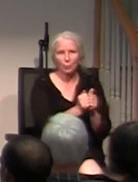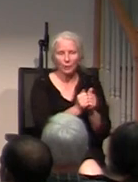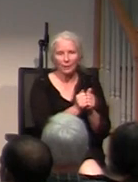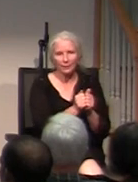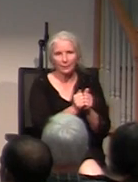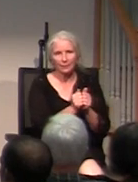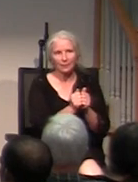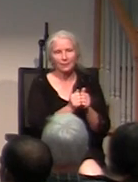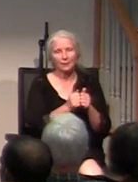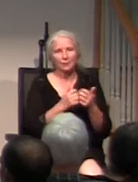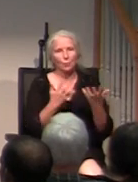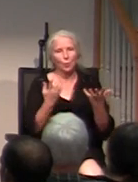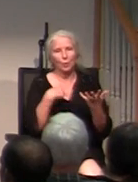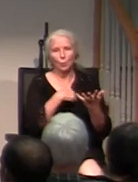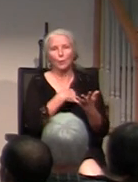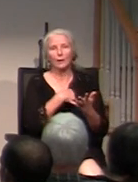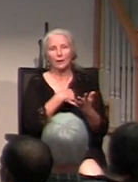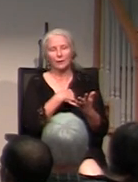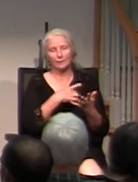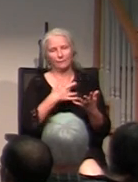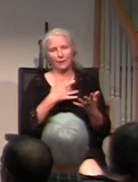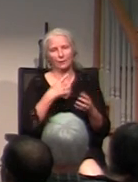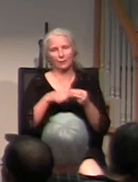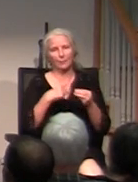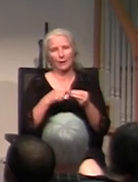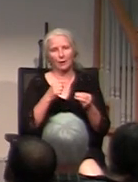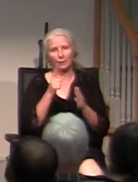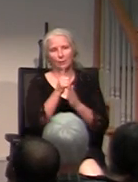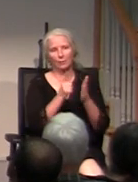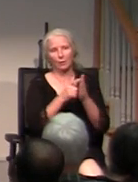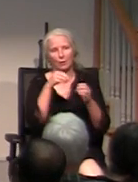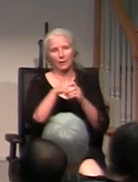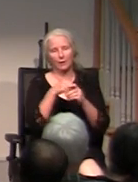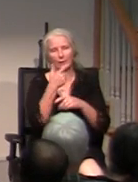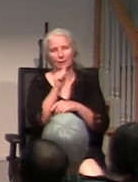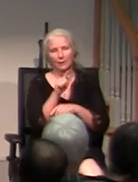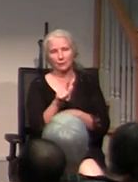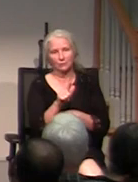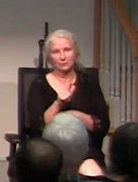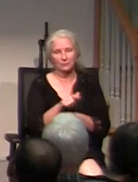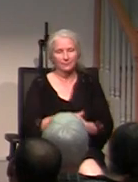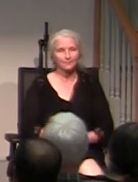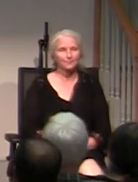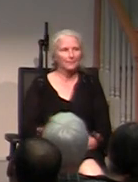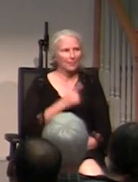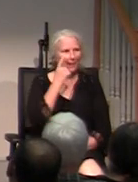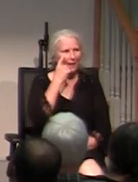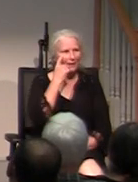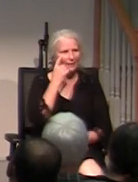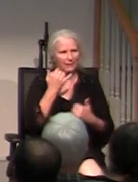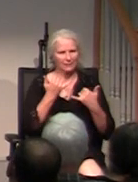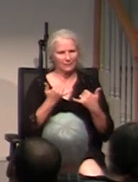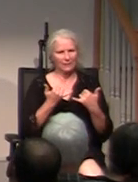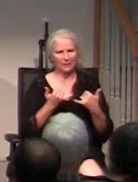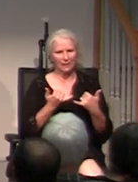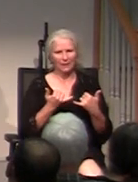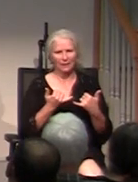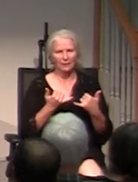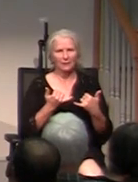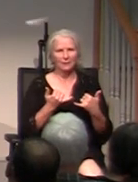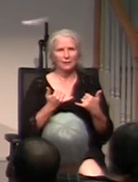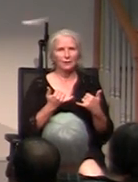And I think we need to be careful today, even as we discuss righteousness by faith, the law in Galatians,